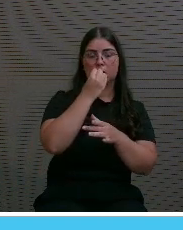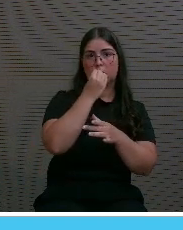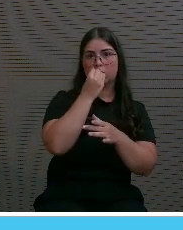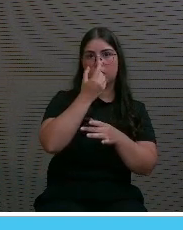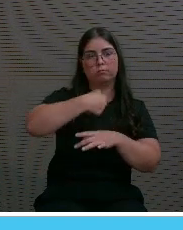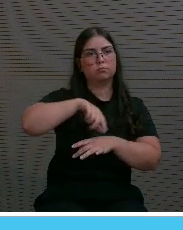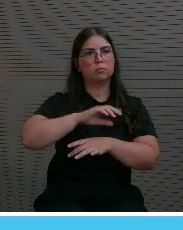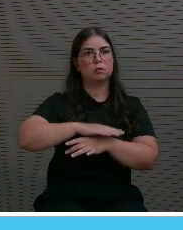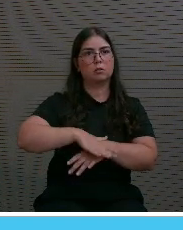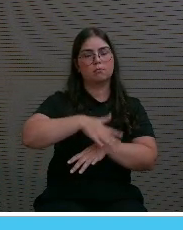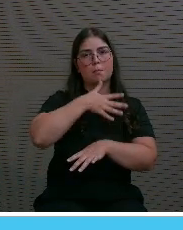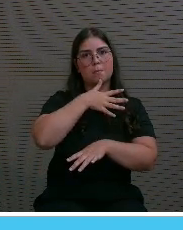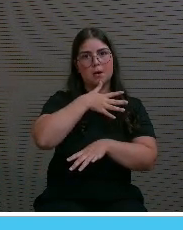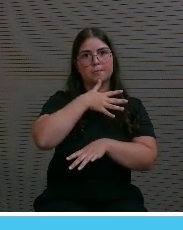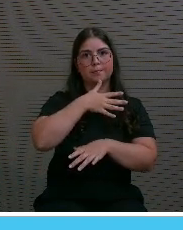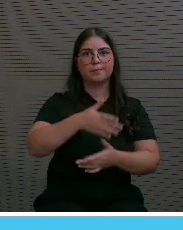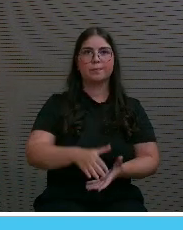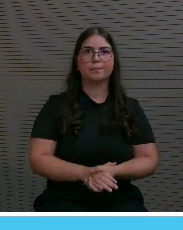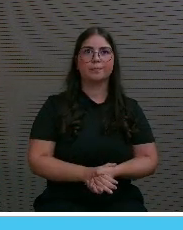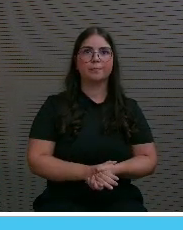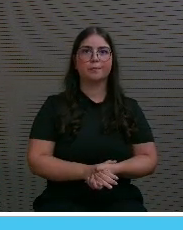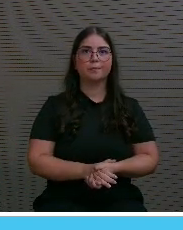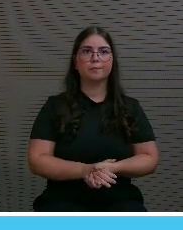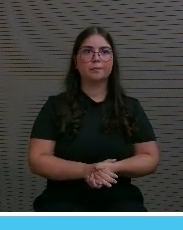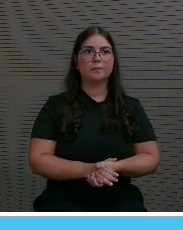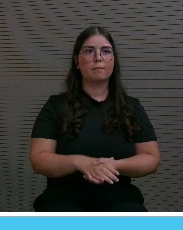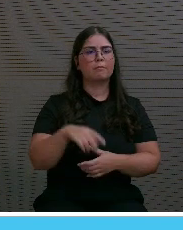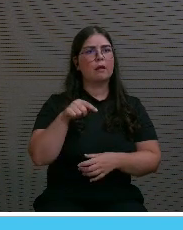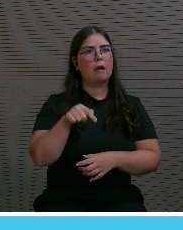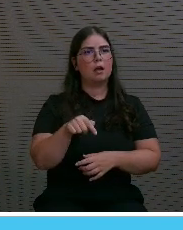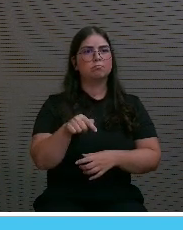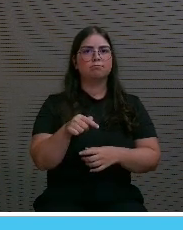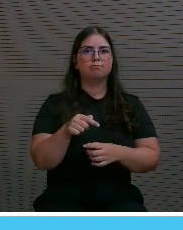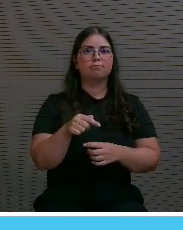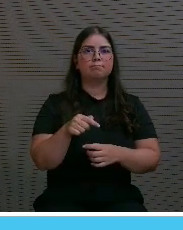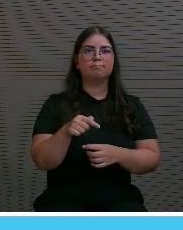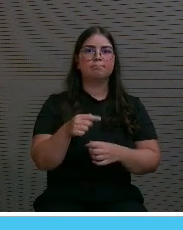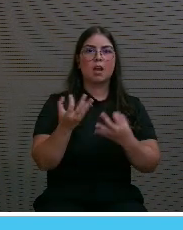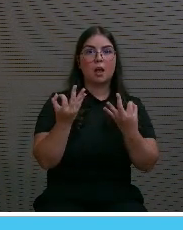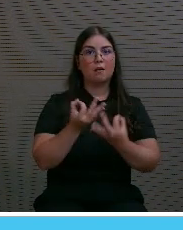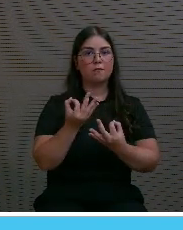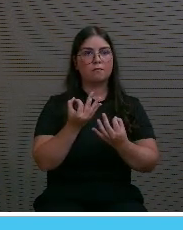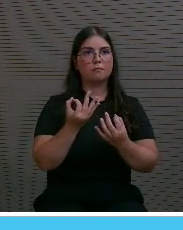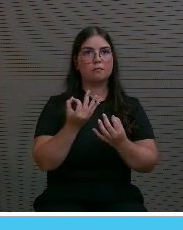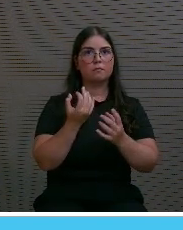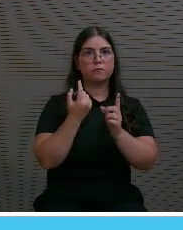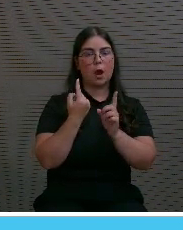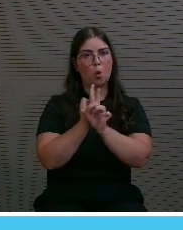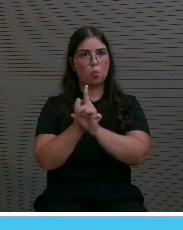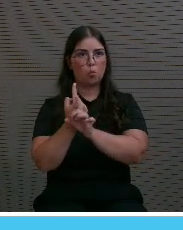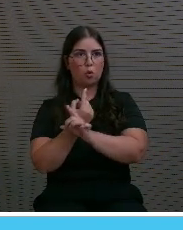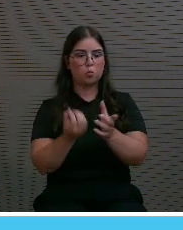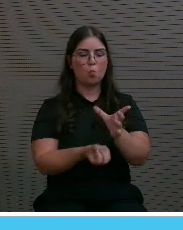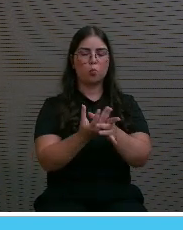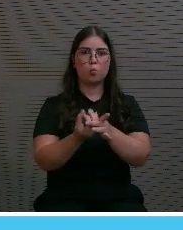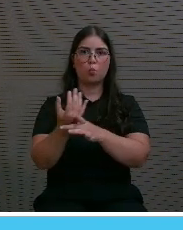method was developed by two scientists in Belgium, Marc van Montague. And what happened was